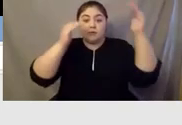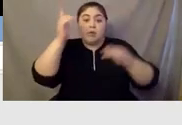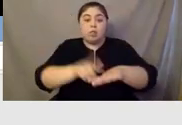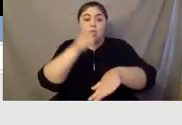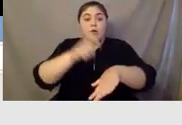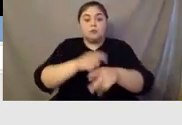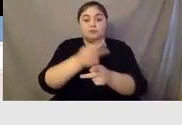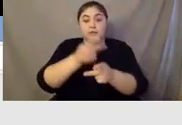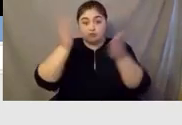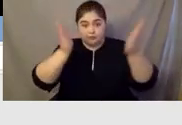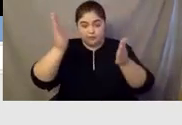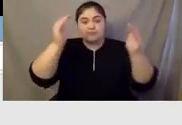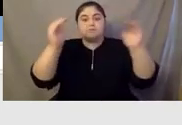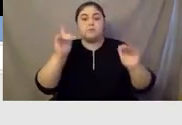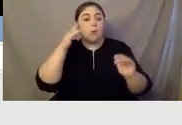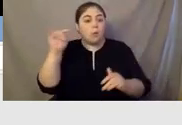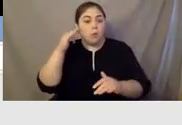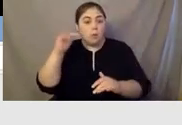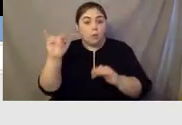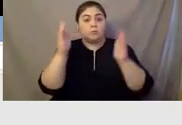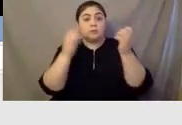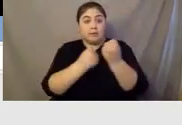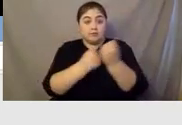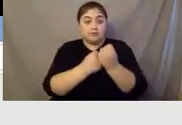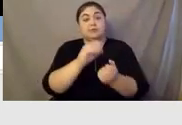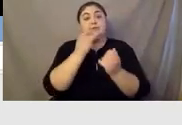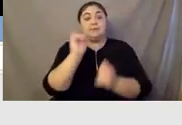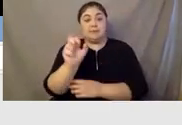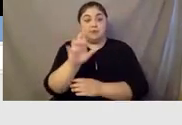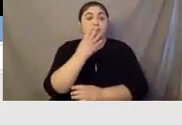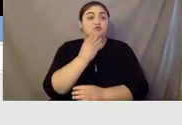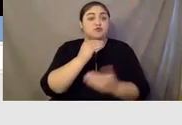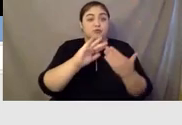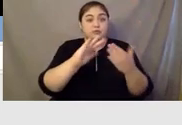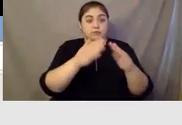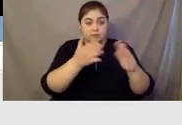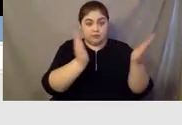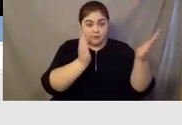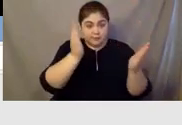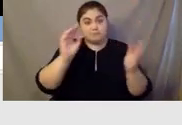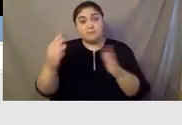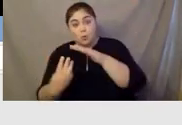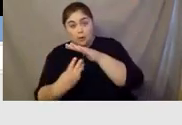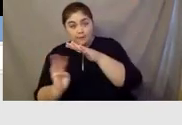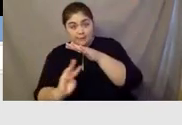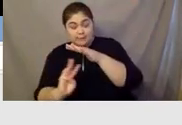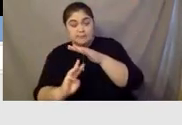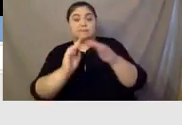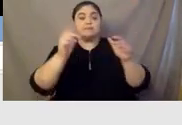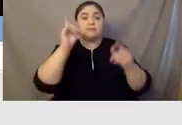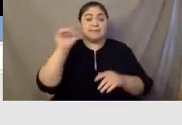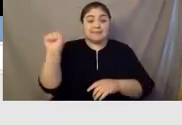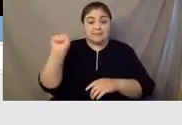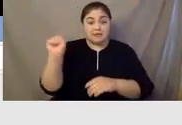gold sponsors, Syracuse Jewish Family Service and Wegmans, and our silver sponsors, the